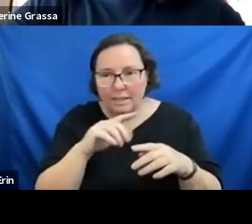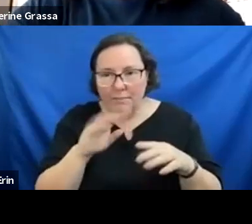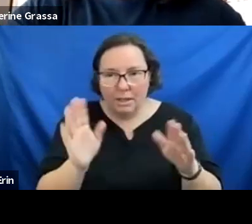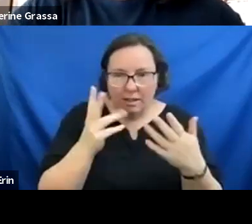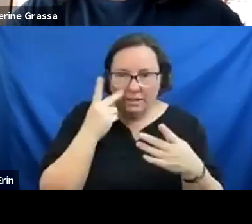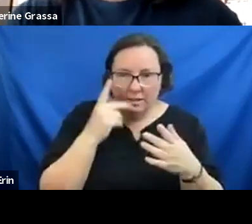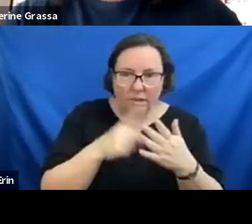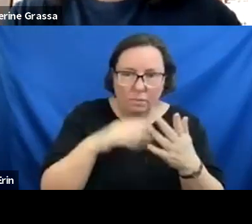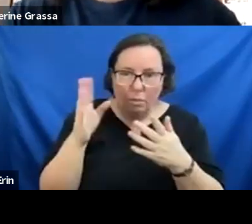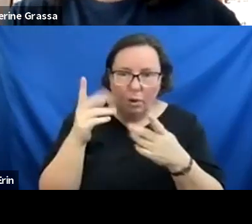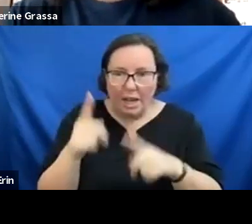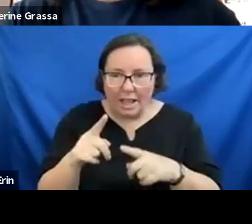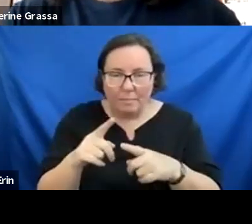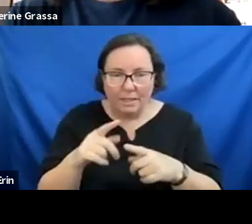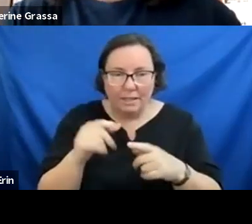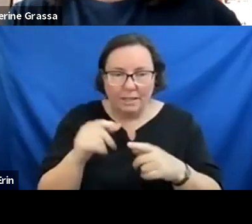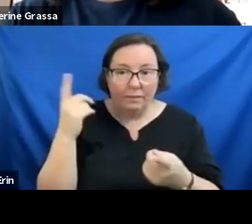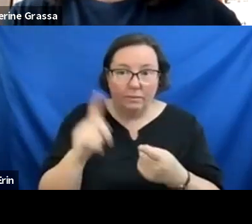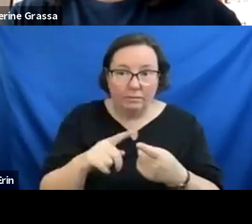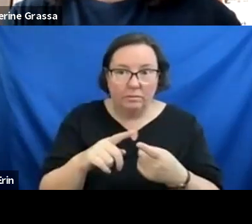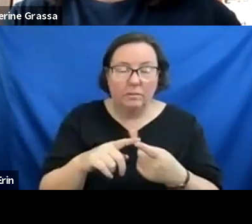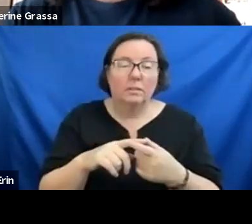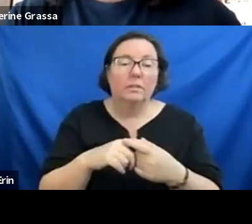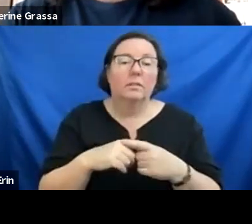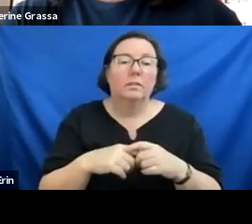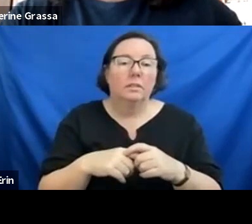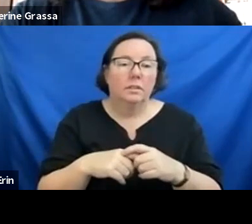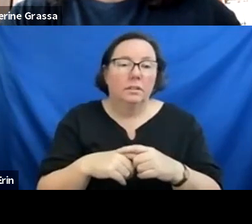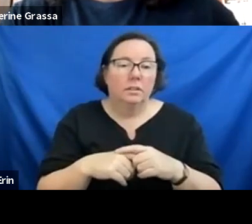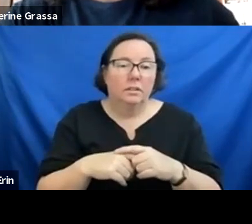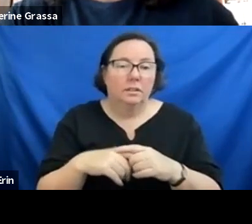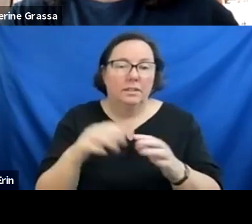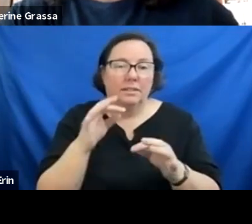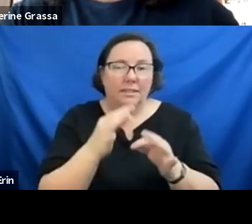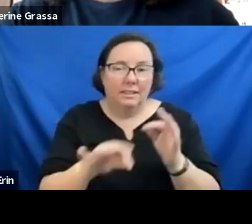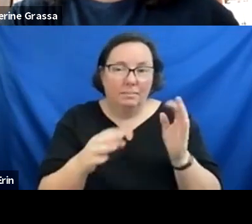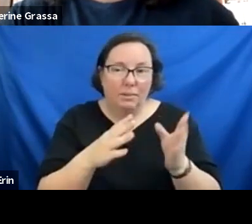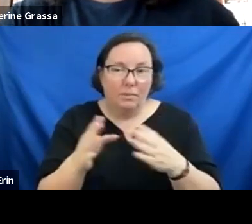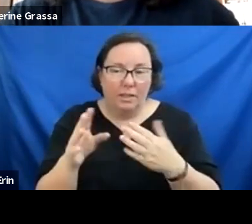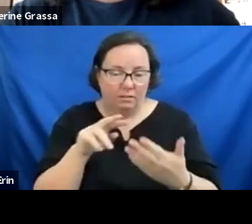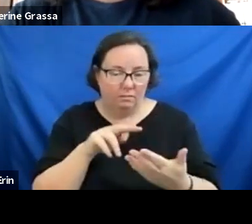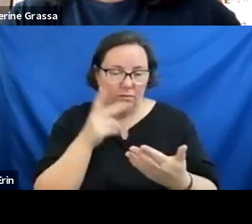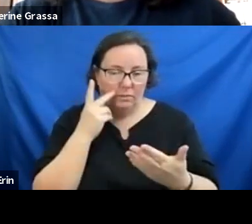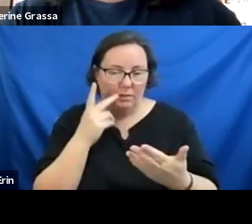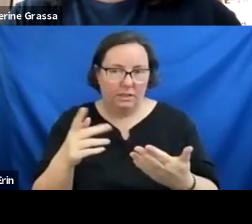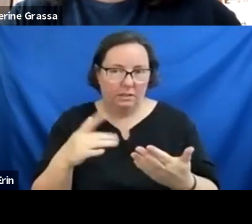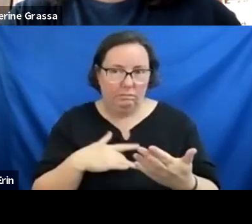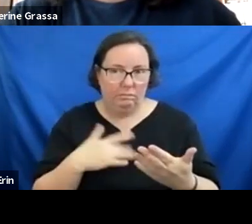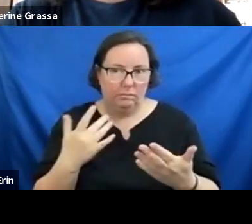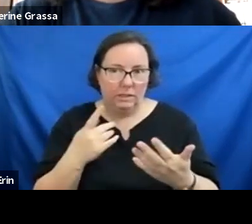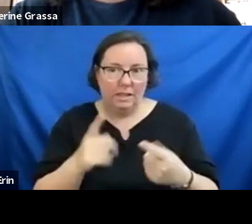minimize that into a sort of simple way of getting